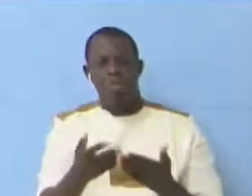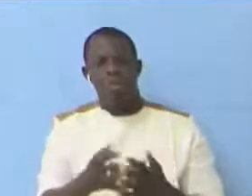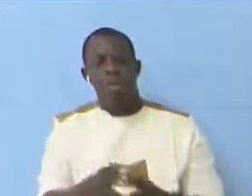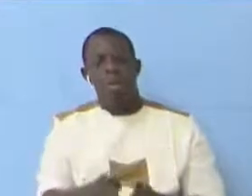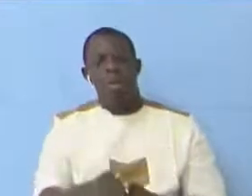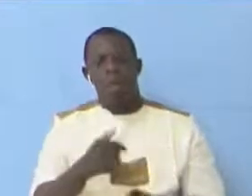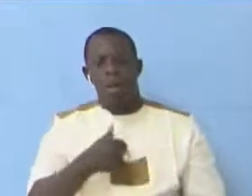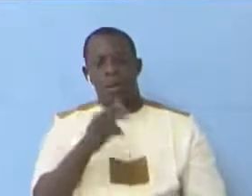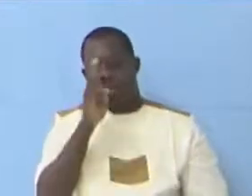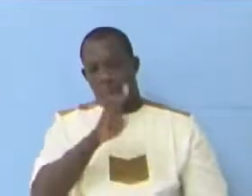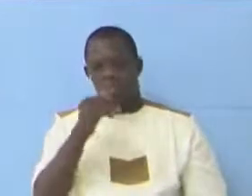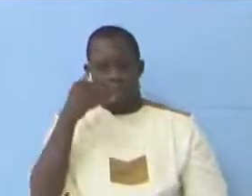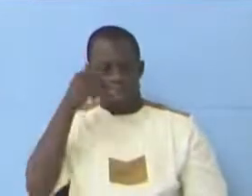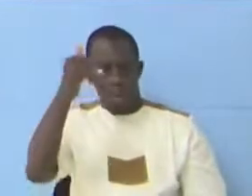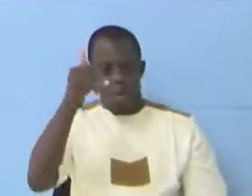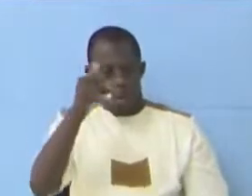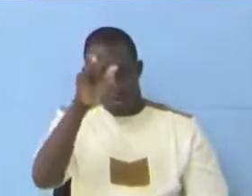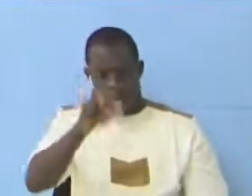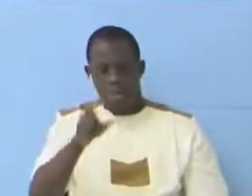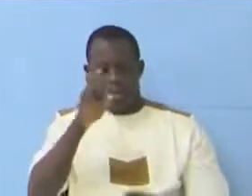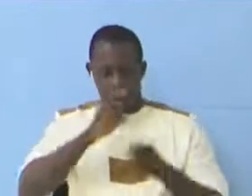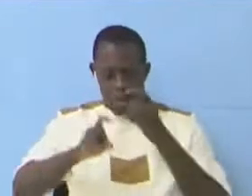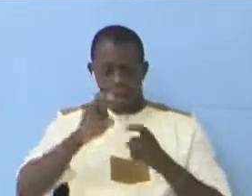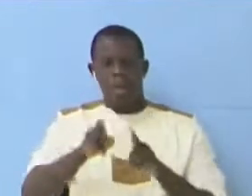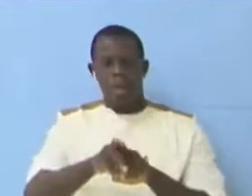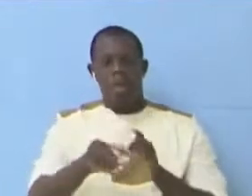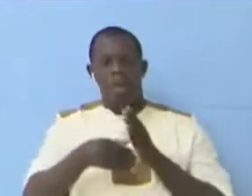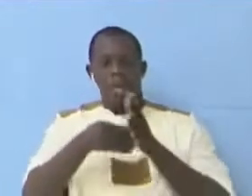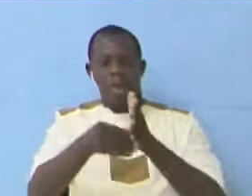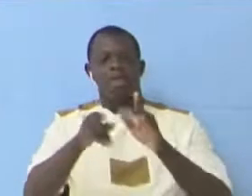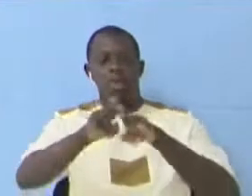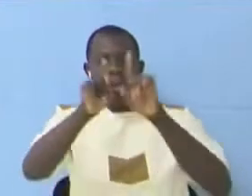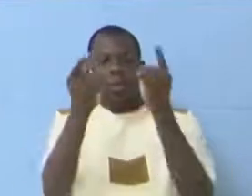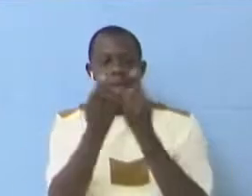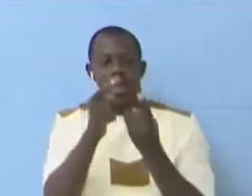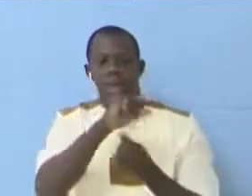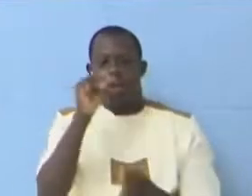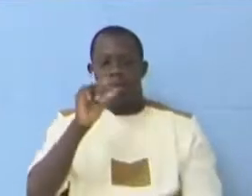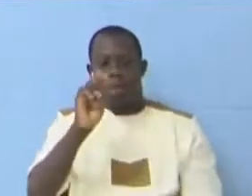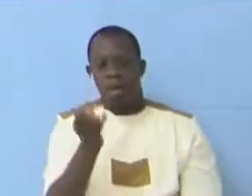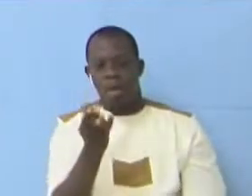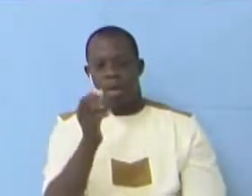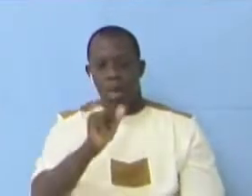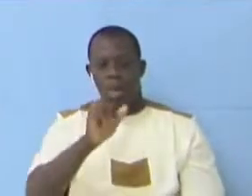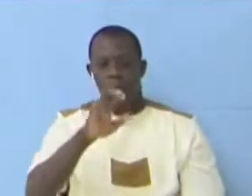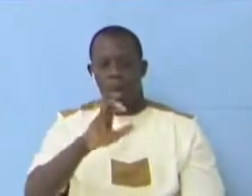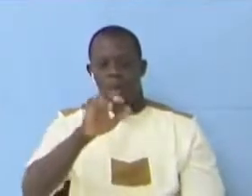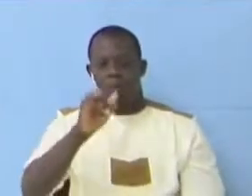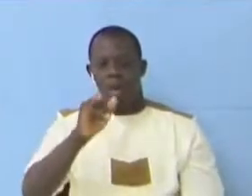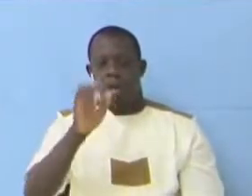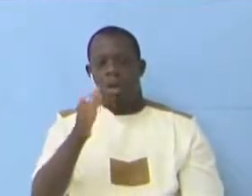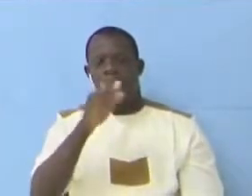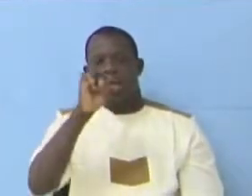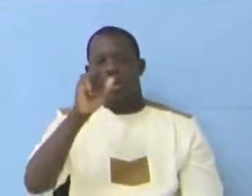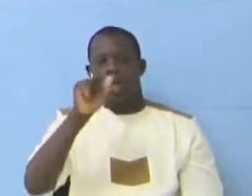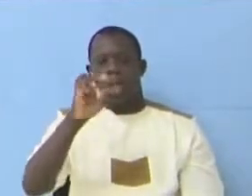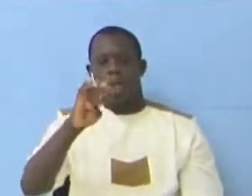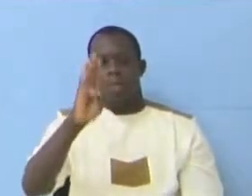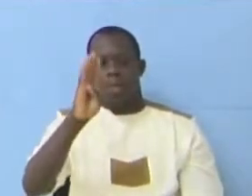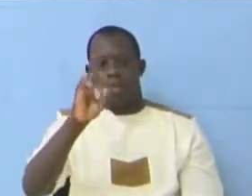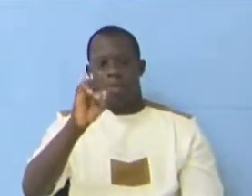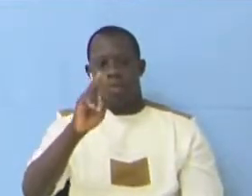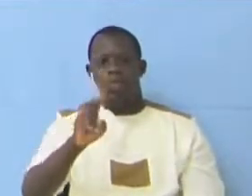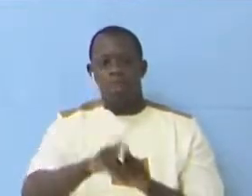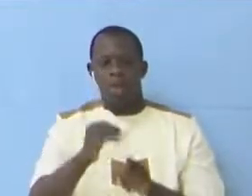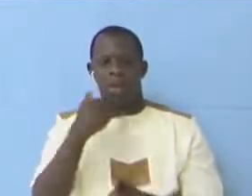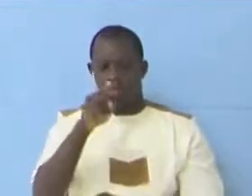I immediately called him, the Director General Harisambu, asked him whether he has asked the officer to